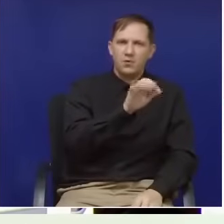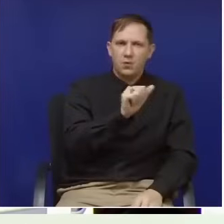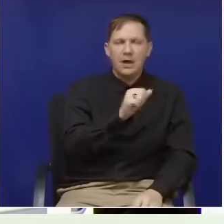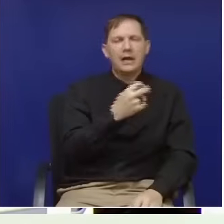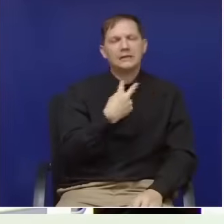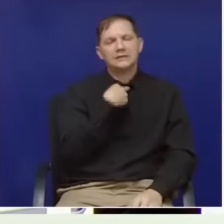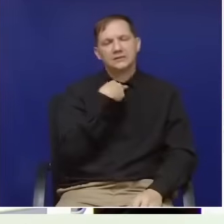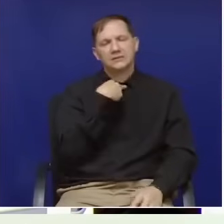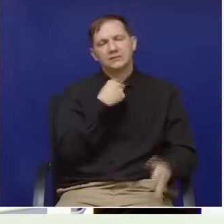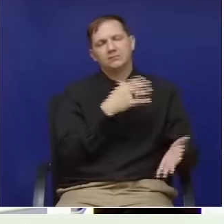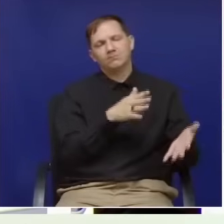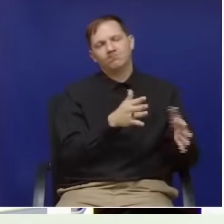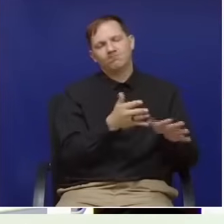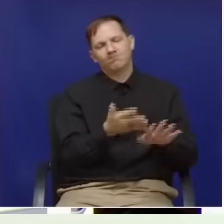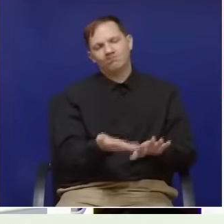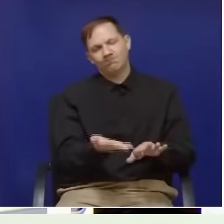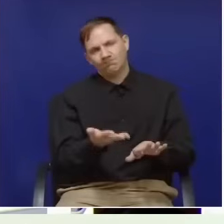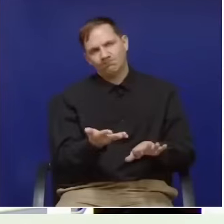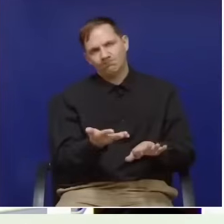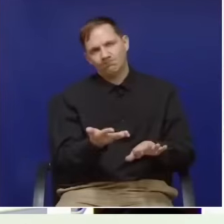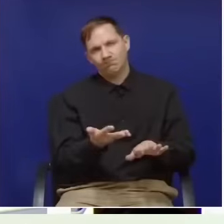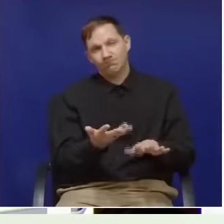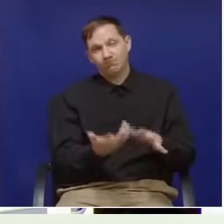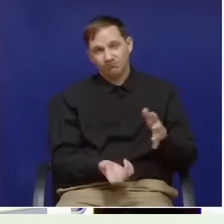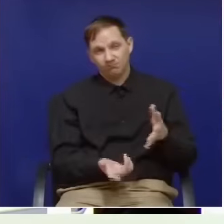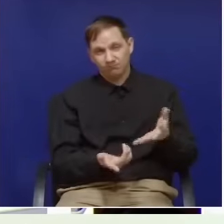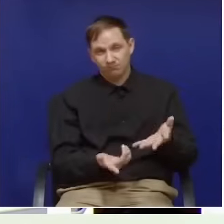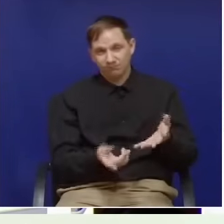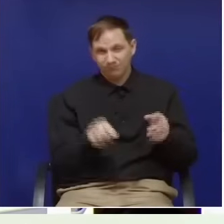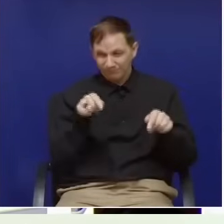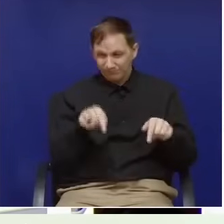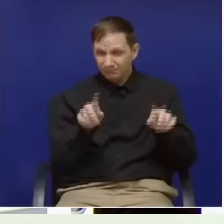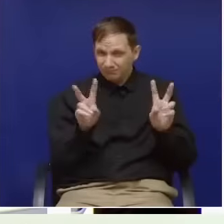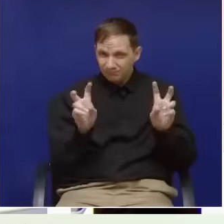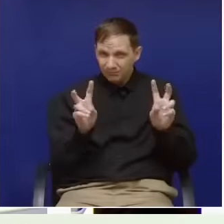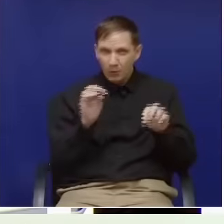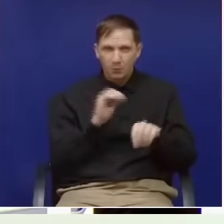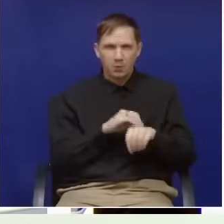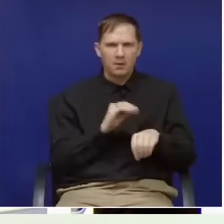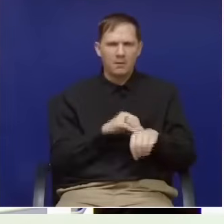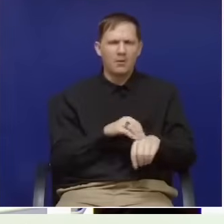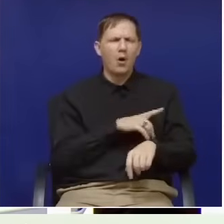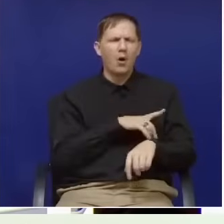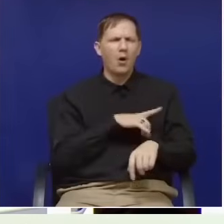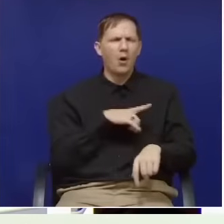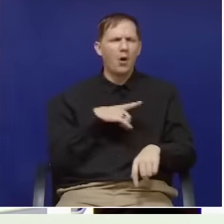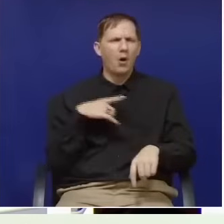died. And this issue, it has been long,